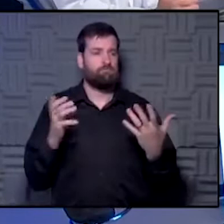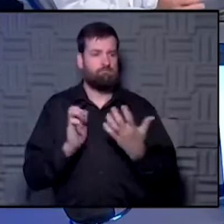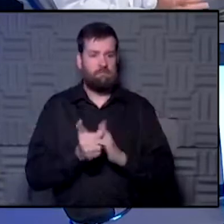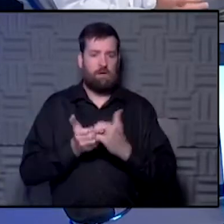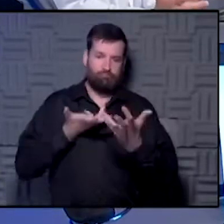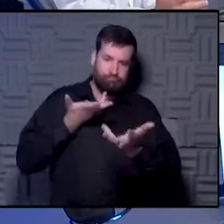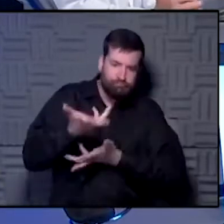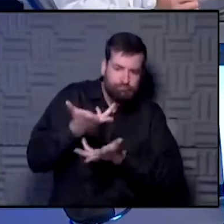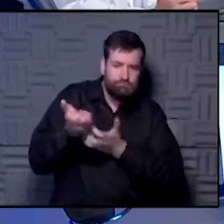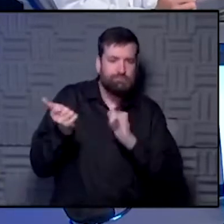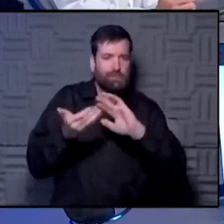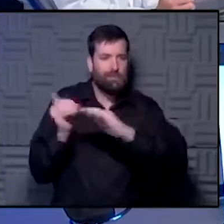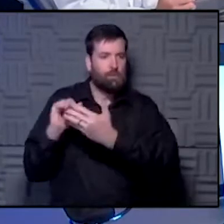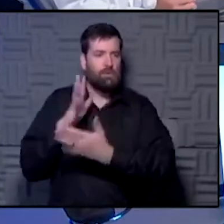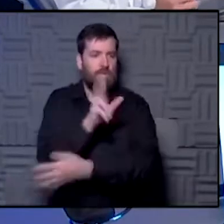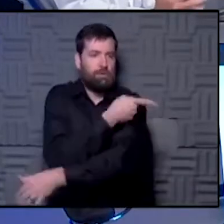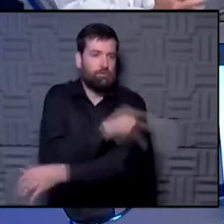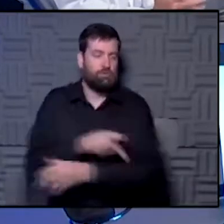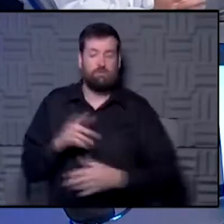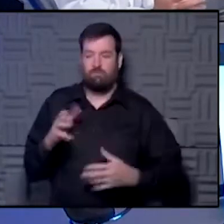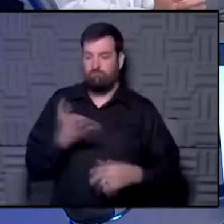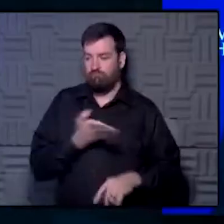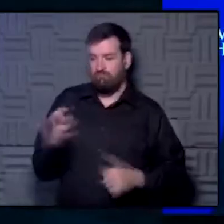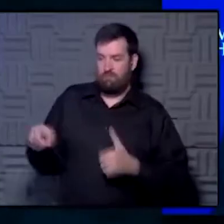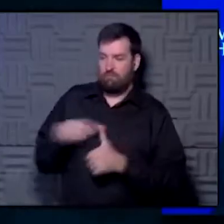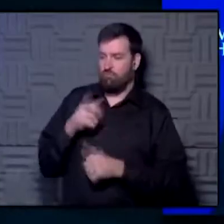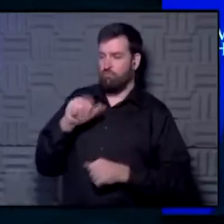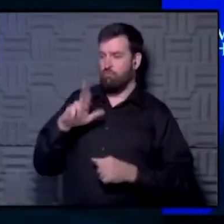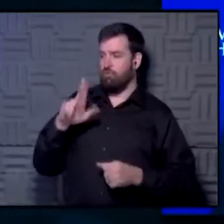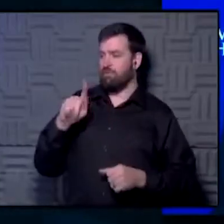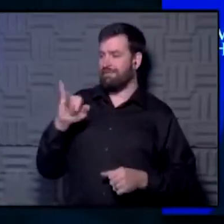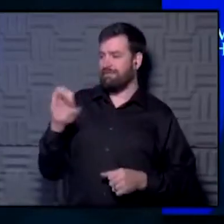their patients and community. We're going to start with Austin.